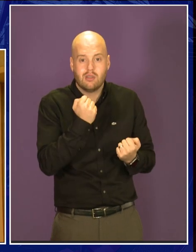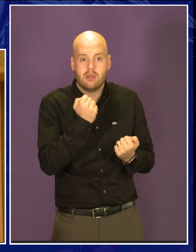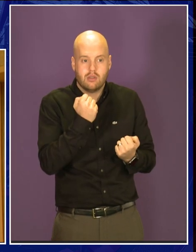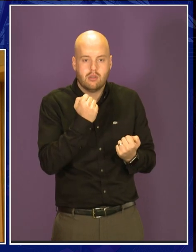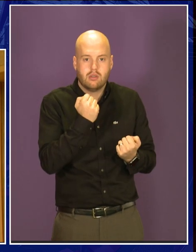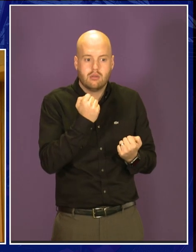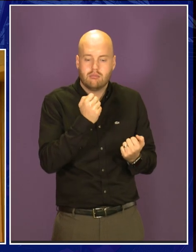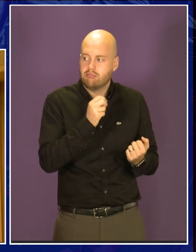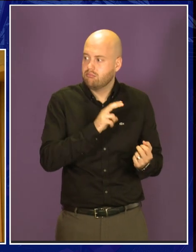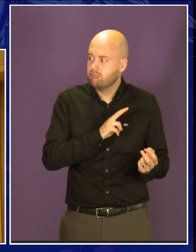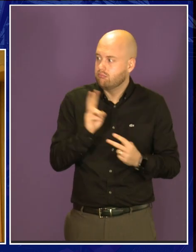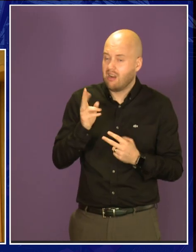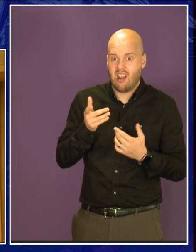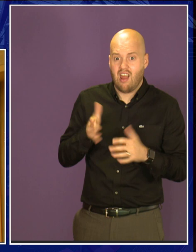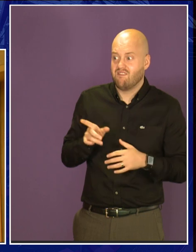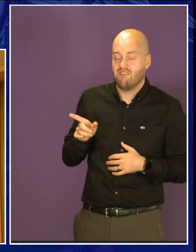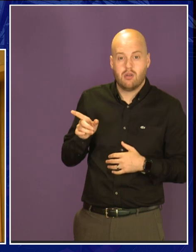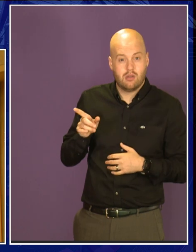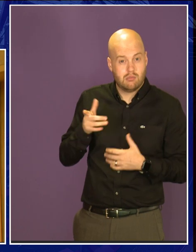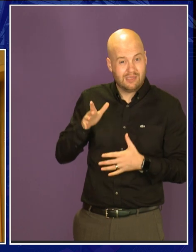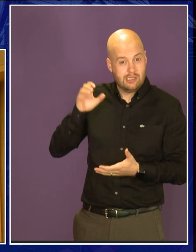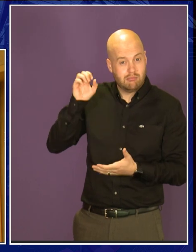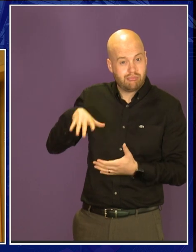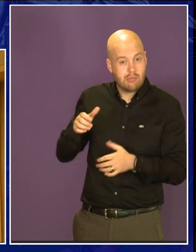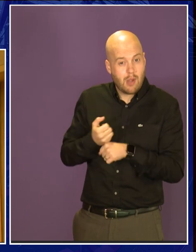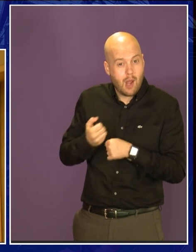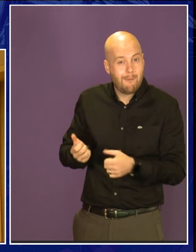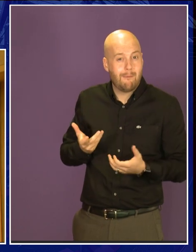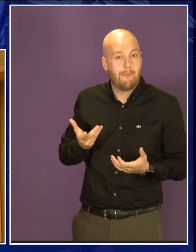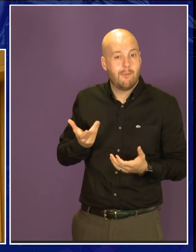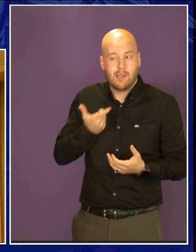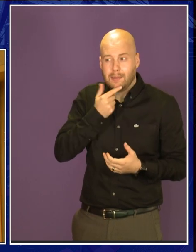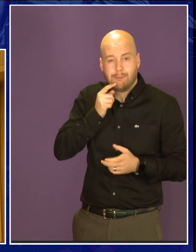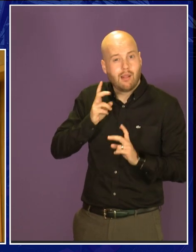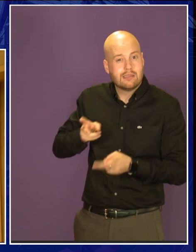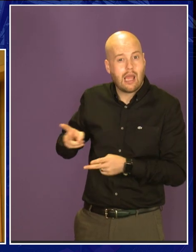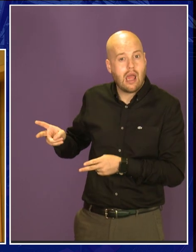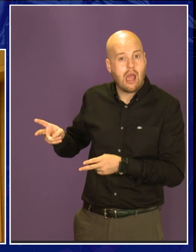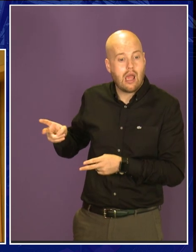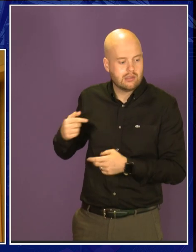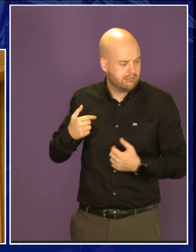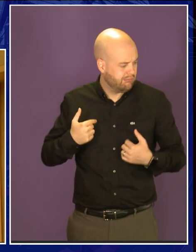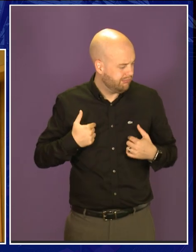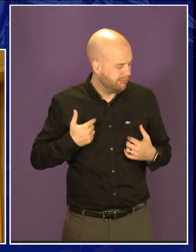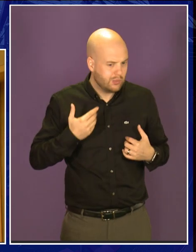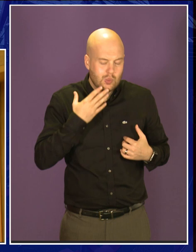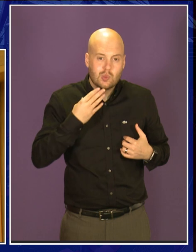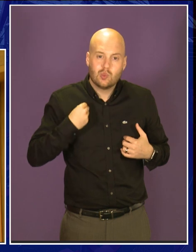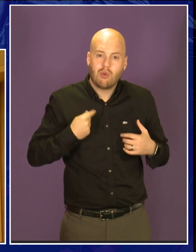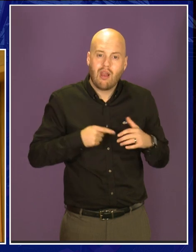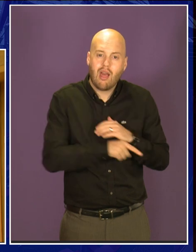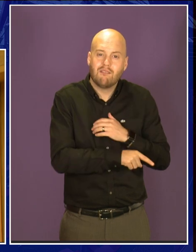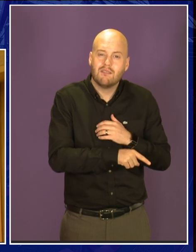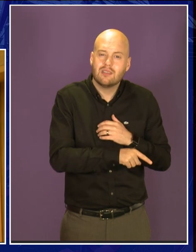just left, a bomb hit there, a grenade hits there, people die there. And my mother and my